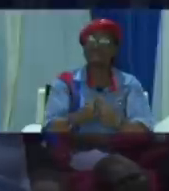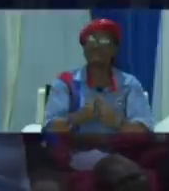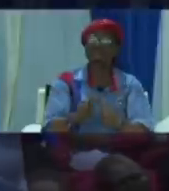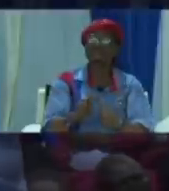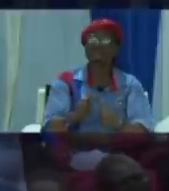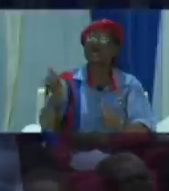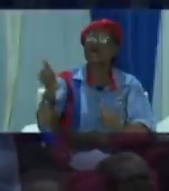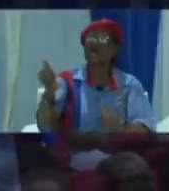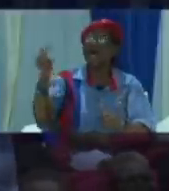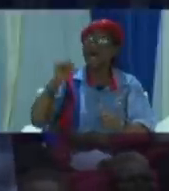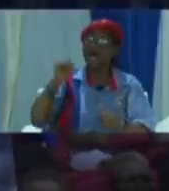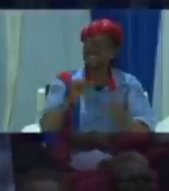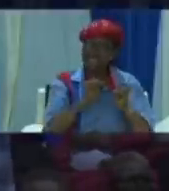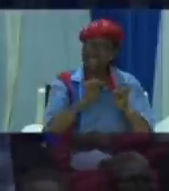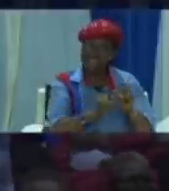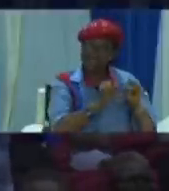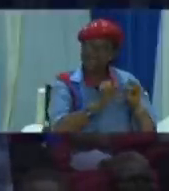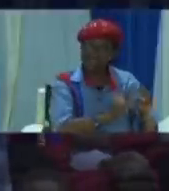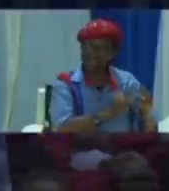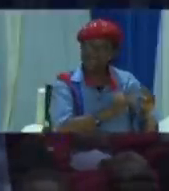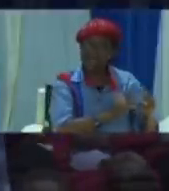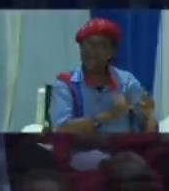individual.